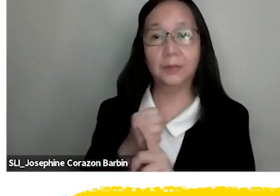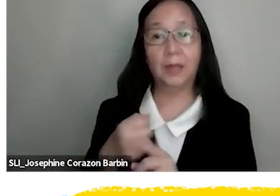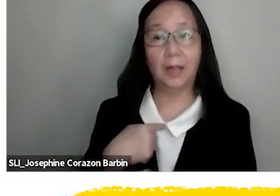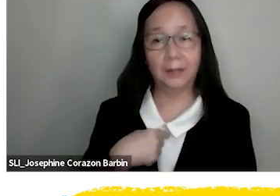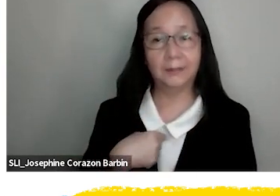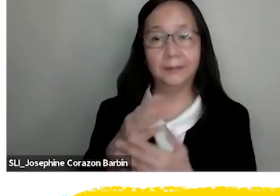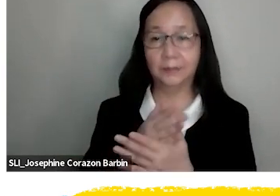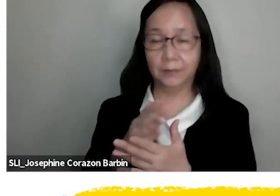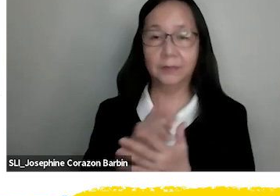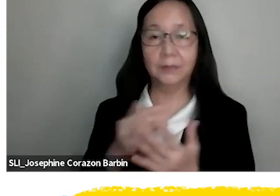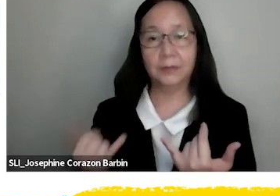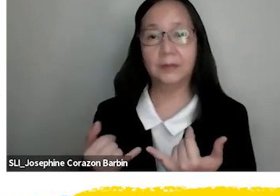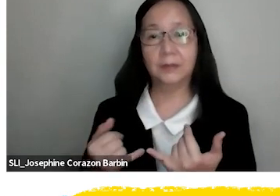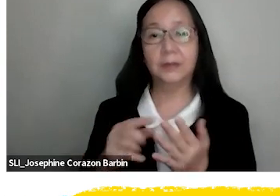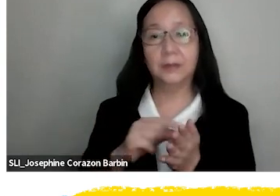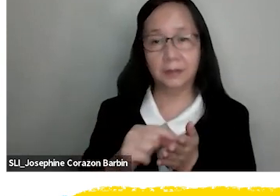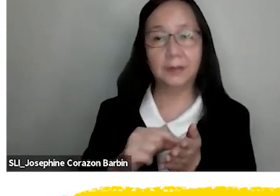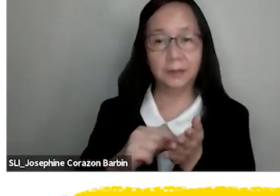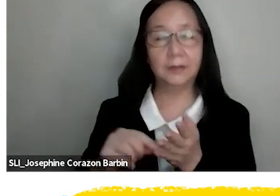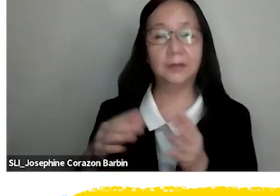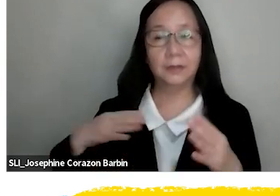chair of the drafting committee.